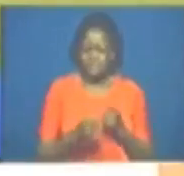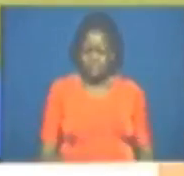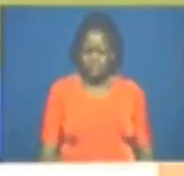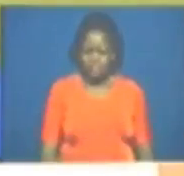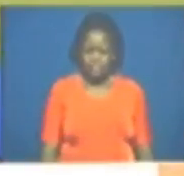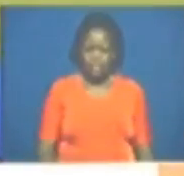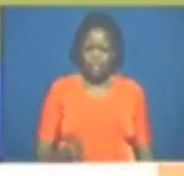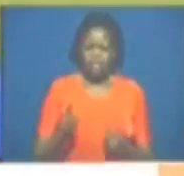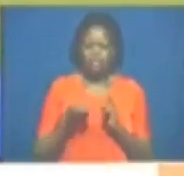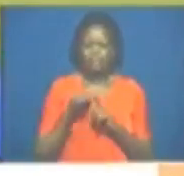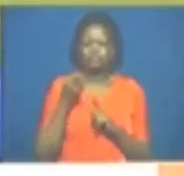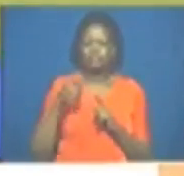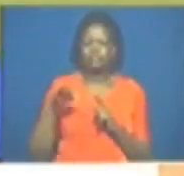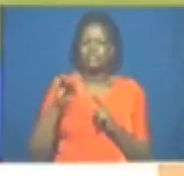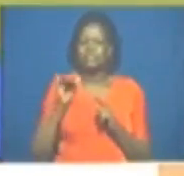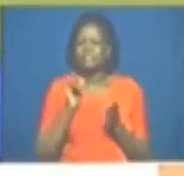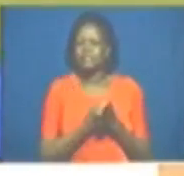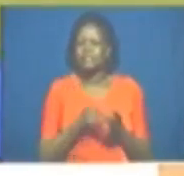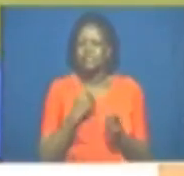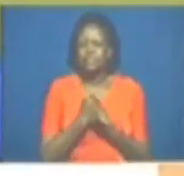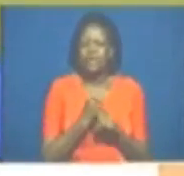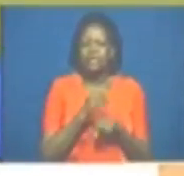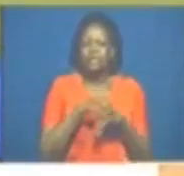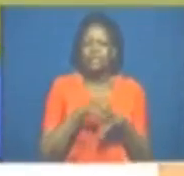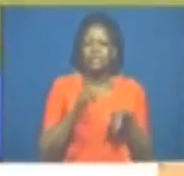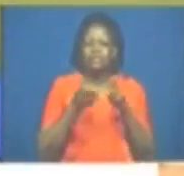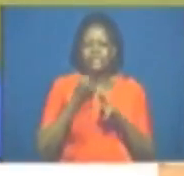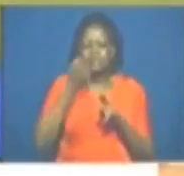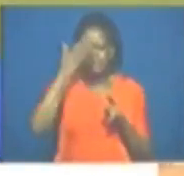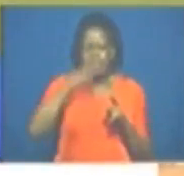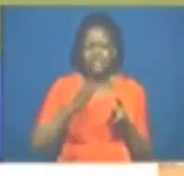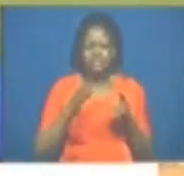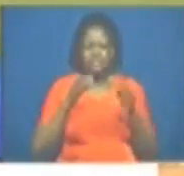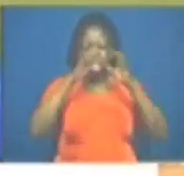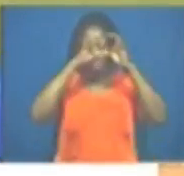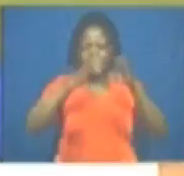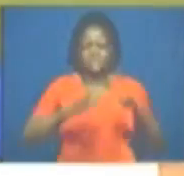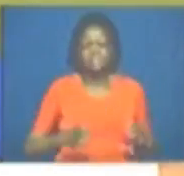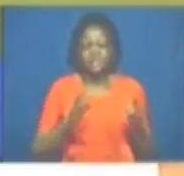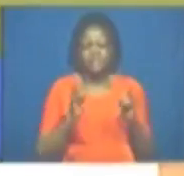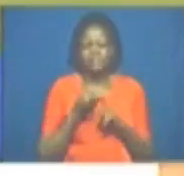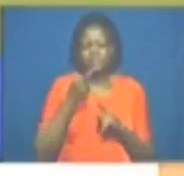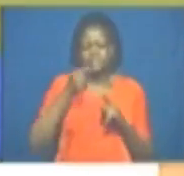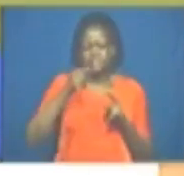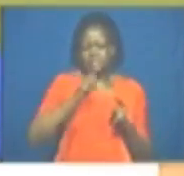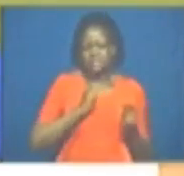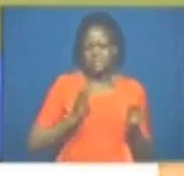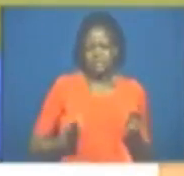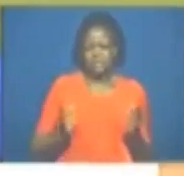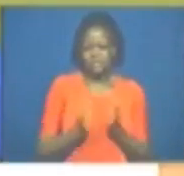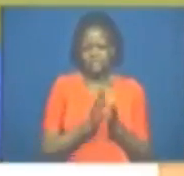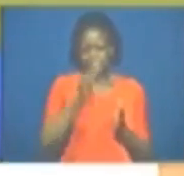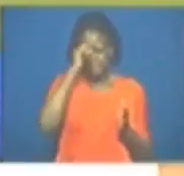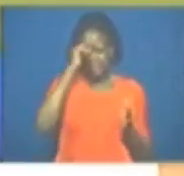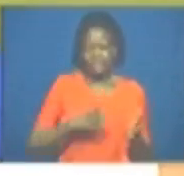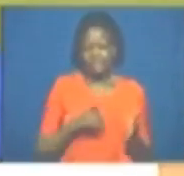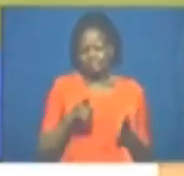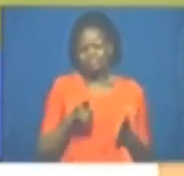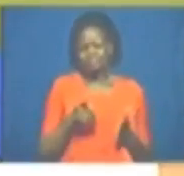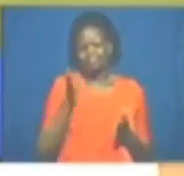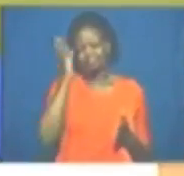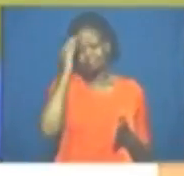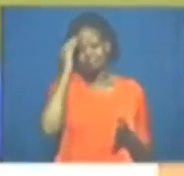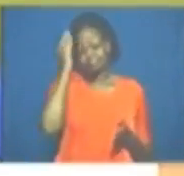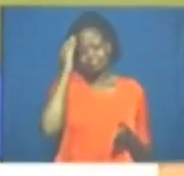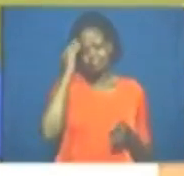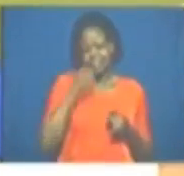are working on now. You know, the first phase of devolution, the first senators, first governors, I can say it was a learning curve, but now we